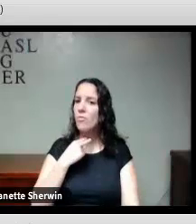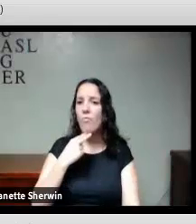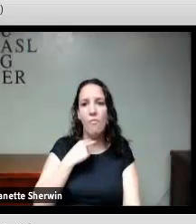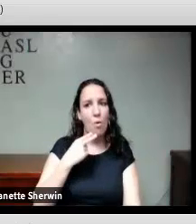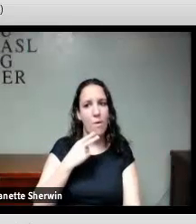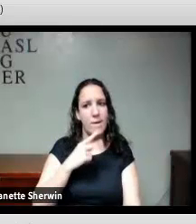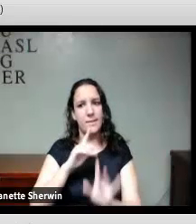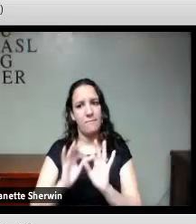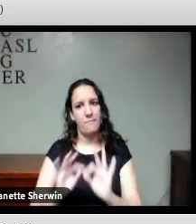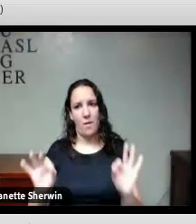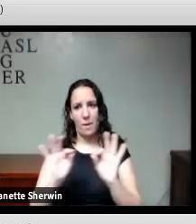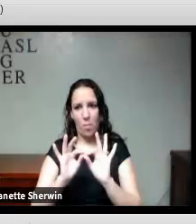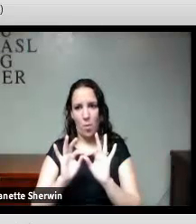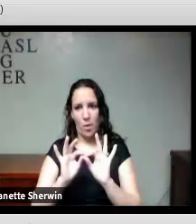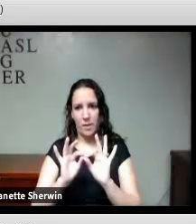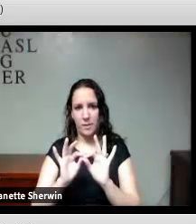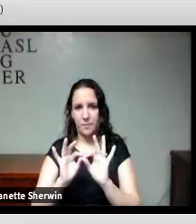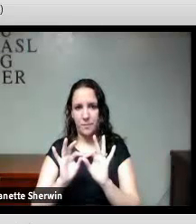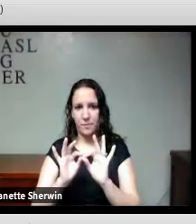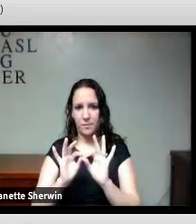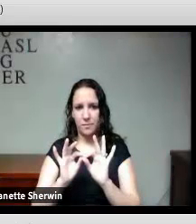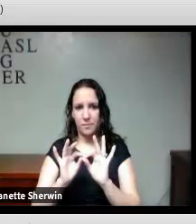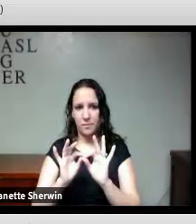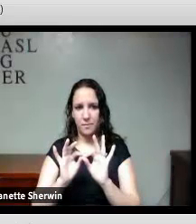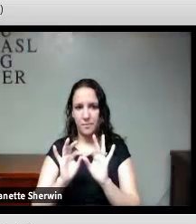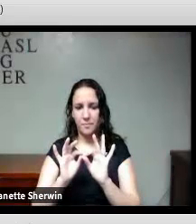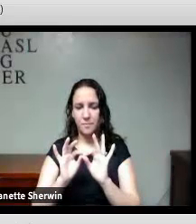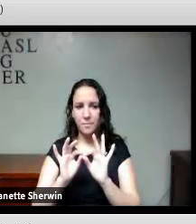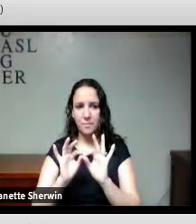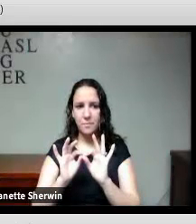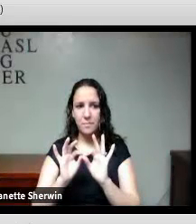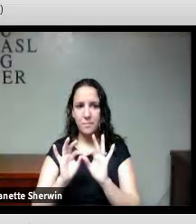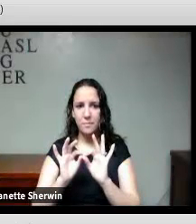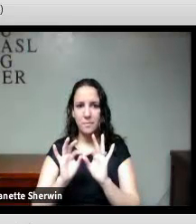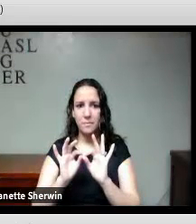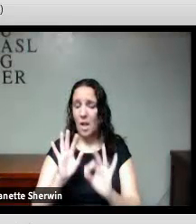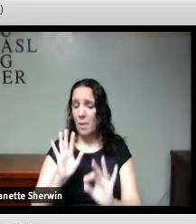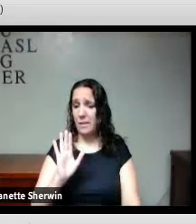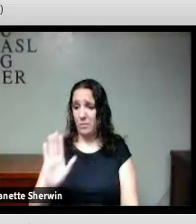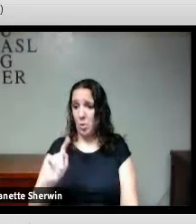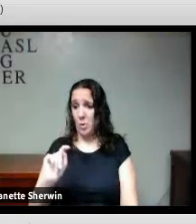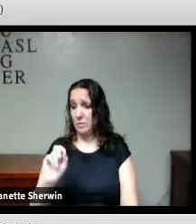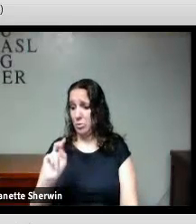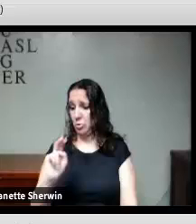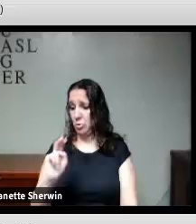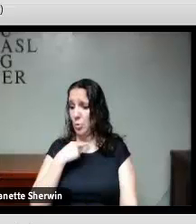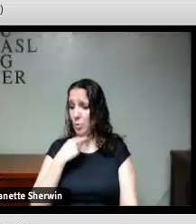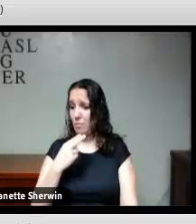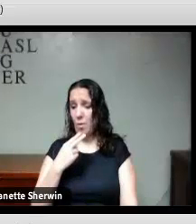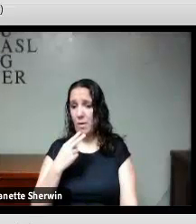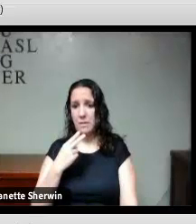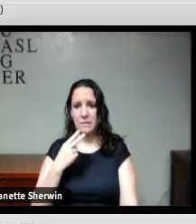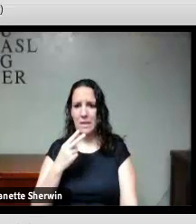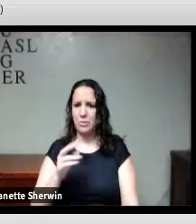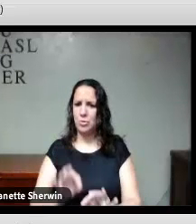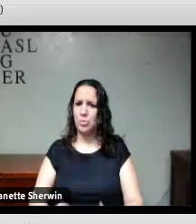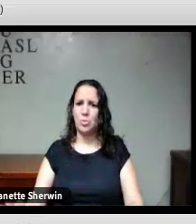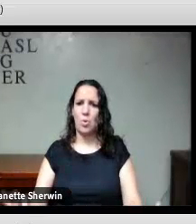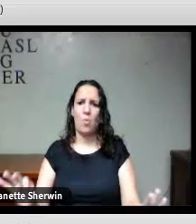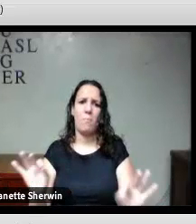when you're thanking an angry patron. Really, your tone of voice is crucial all the time, isn't it, Mark? Your tone of